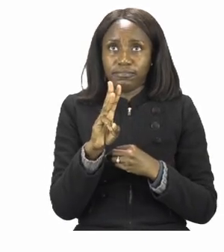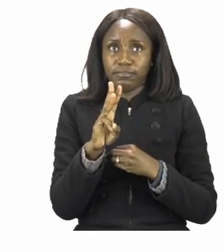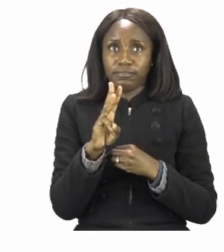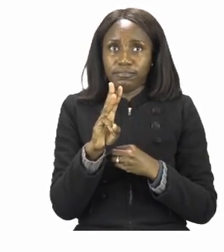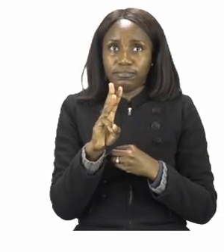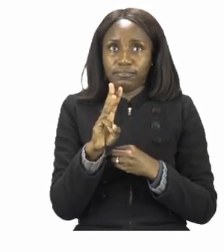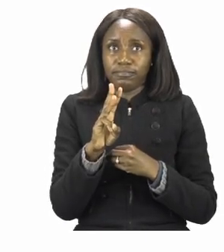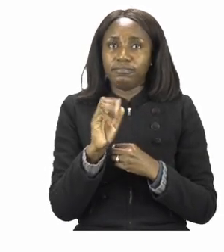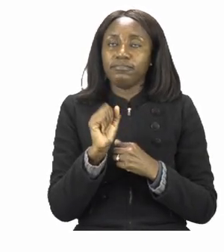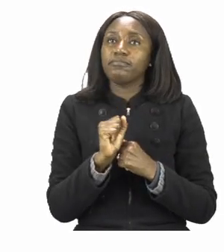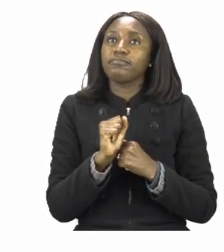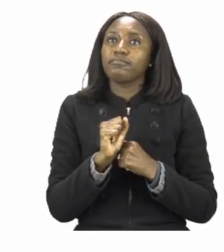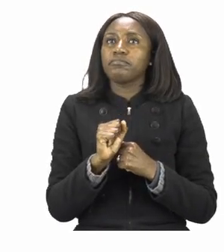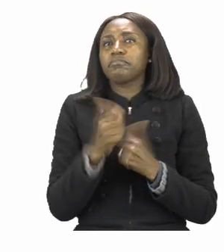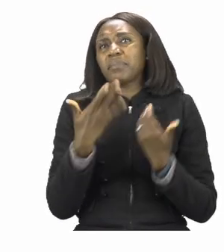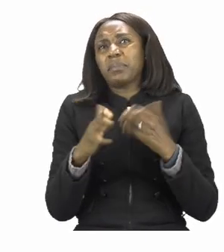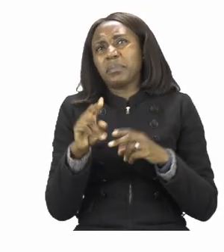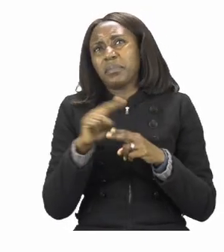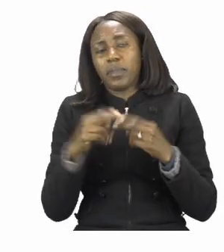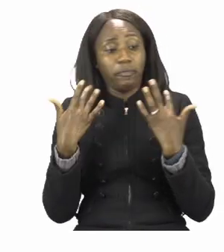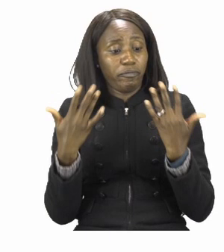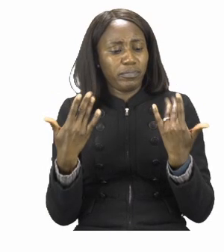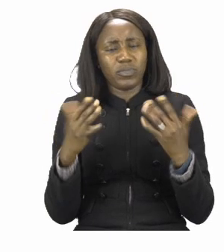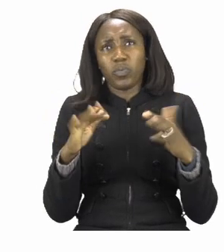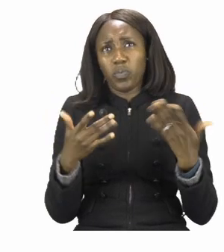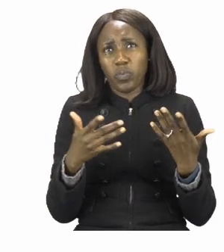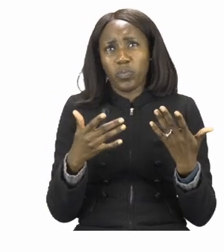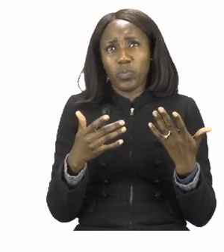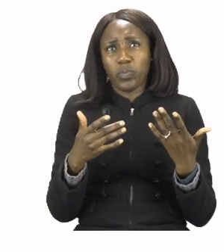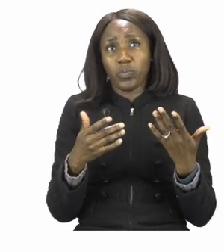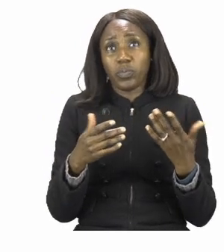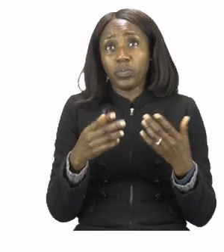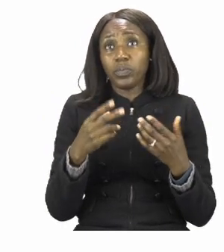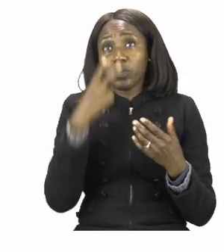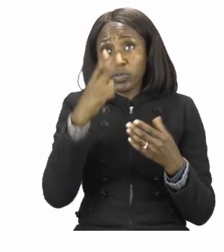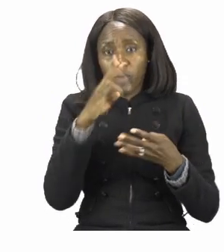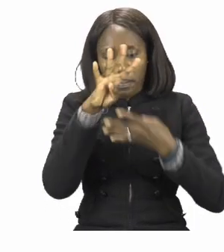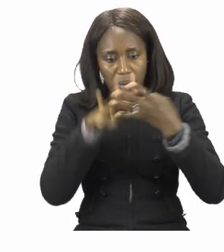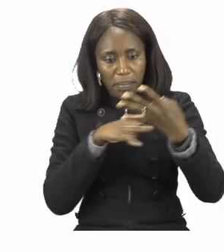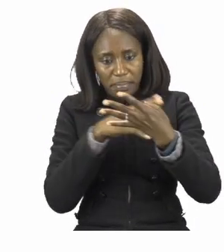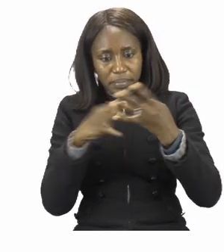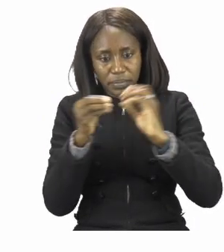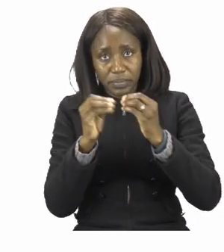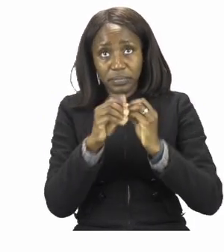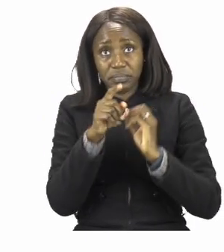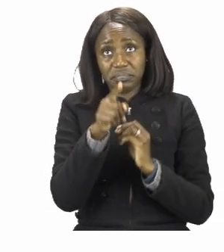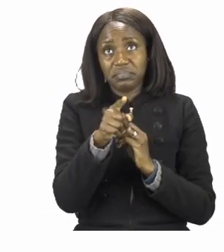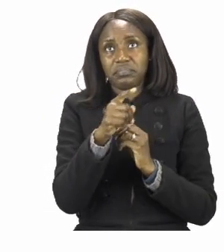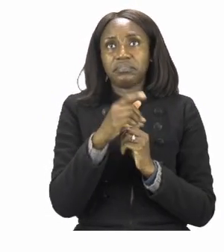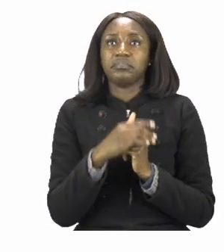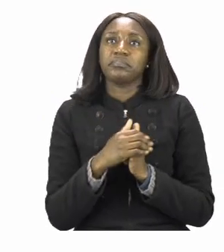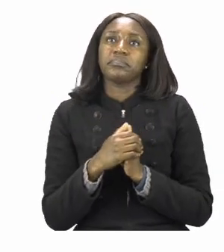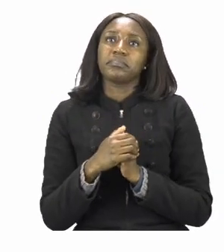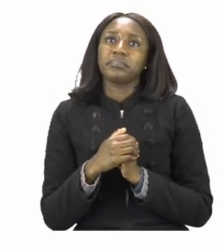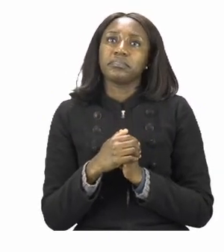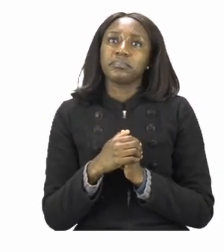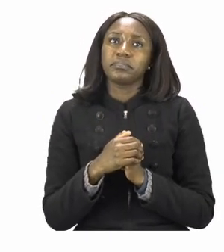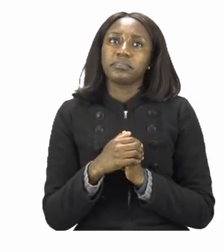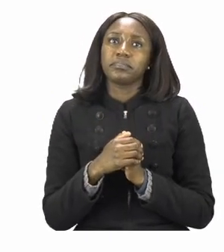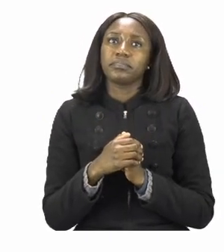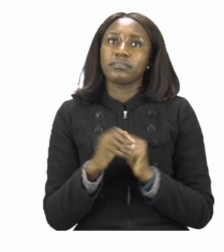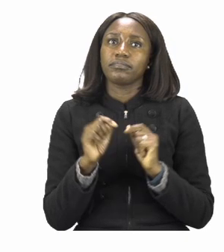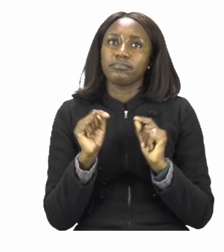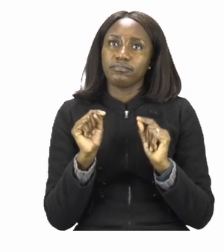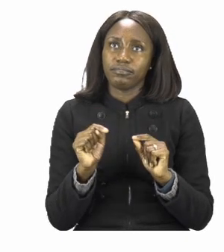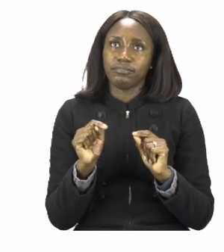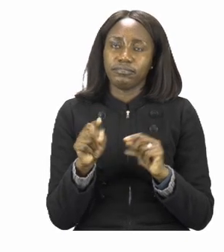you can use your fingers or you can use the number chart. If we say we are using